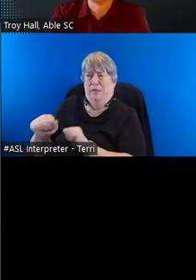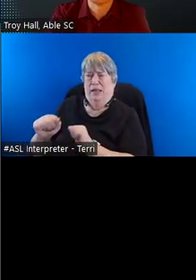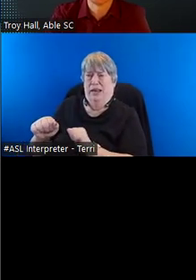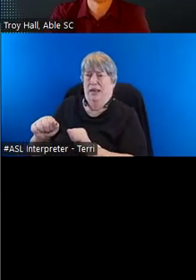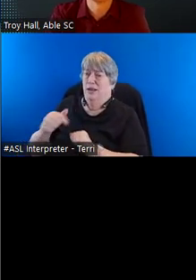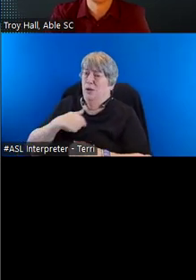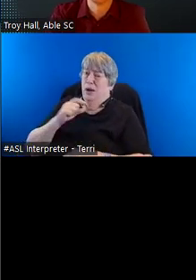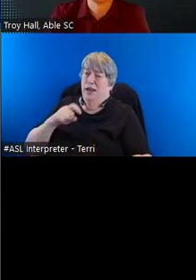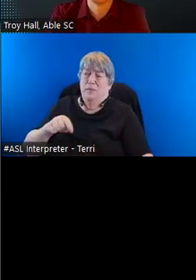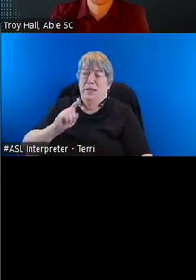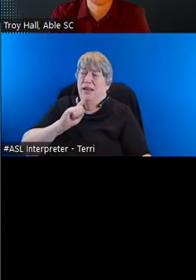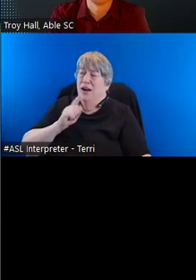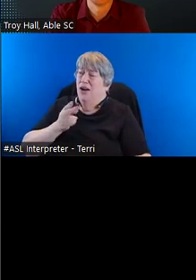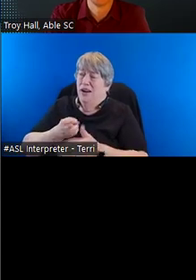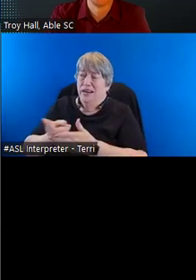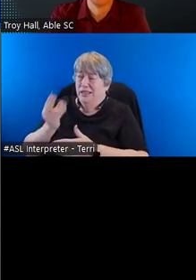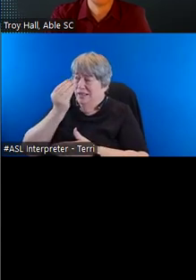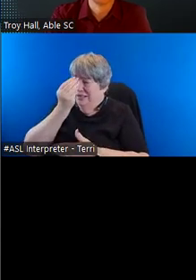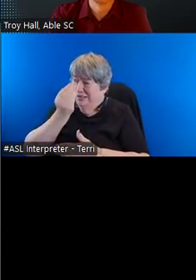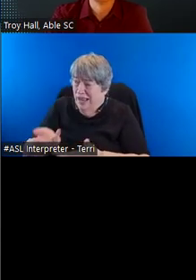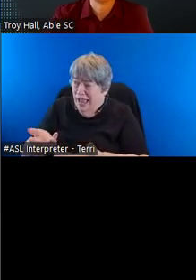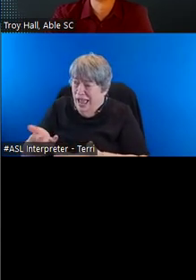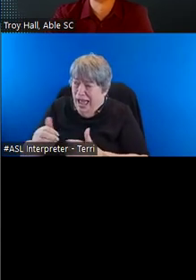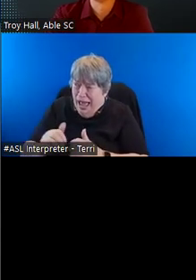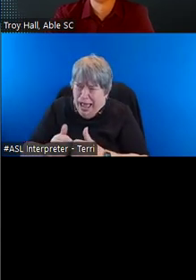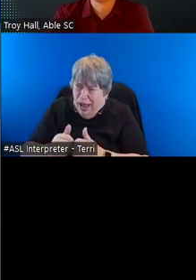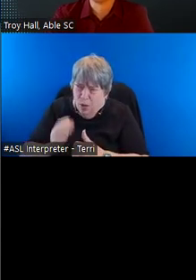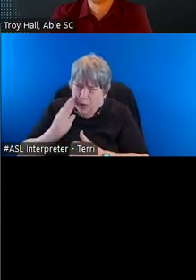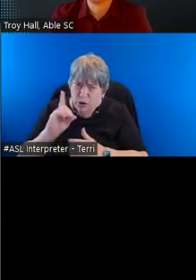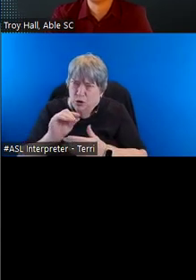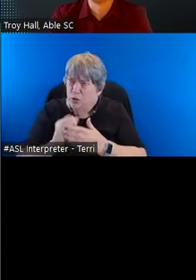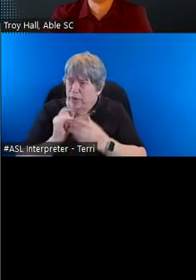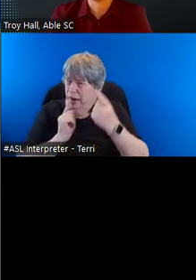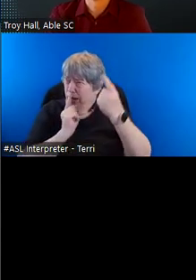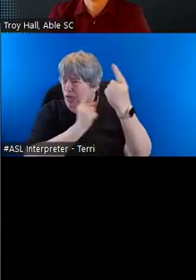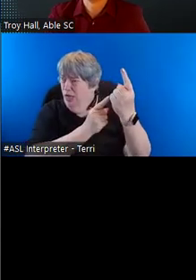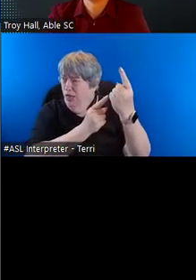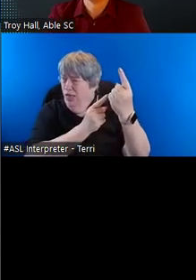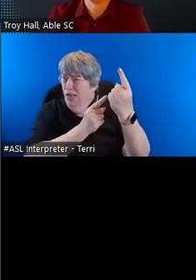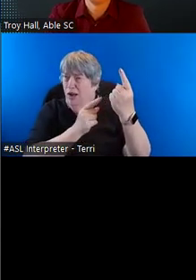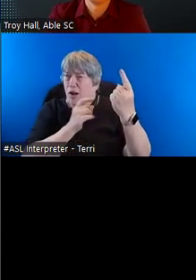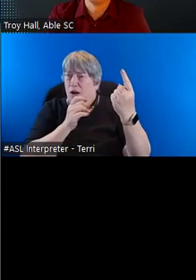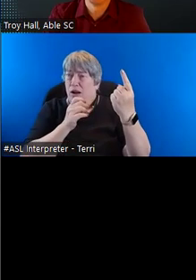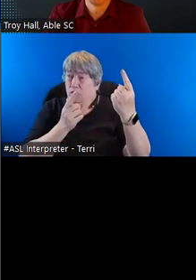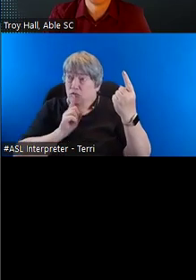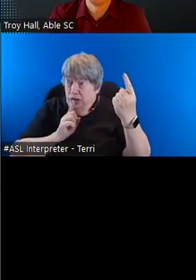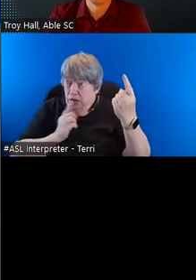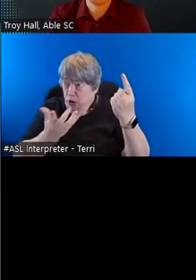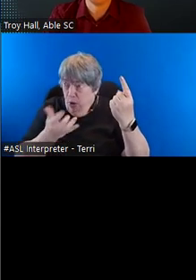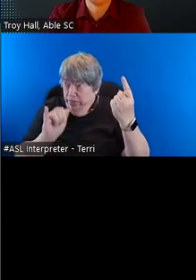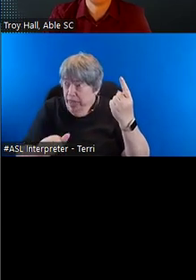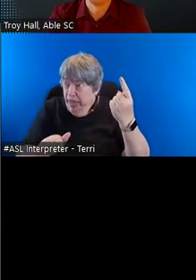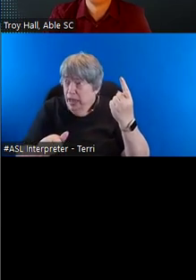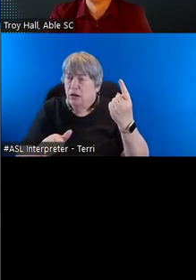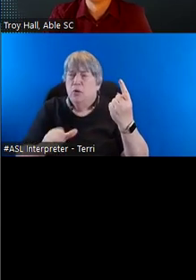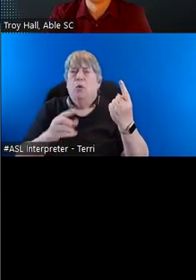how they were actually going to get to that career goal. And if that was something they really wanted, or if something adjacent was really more going to be in line